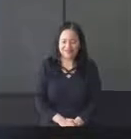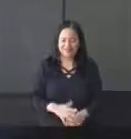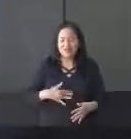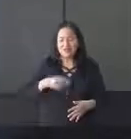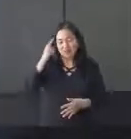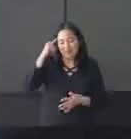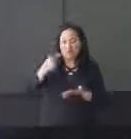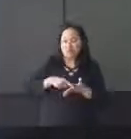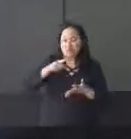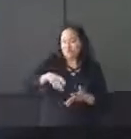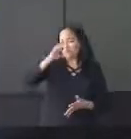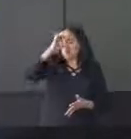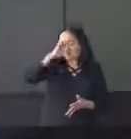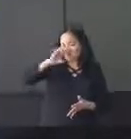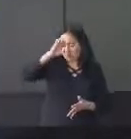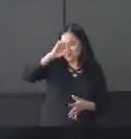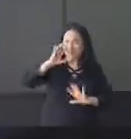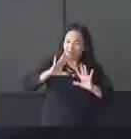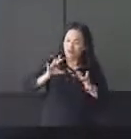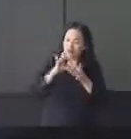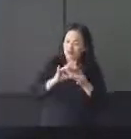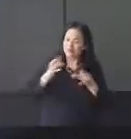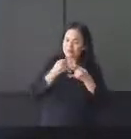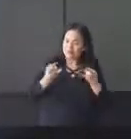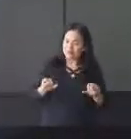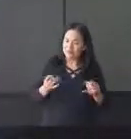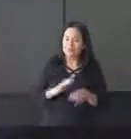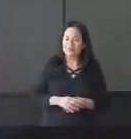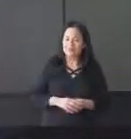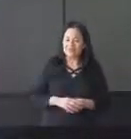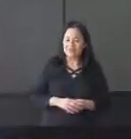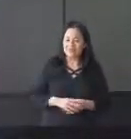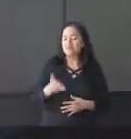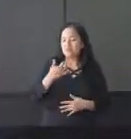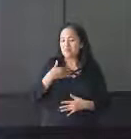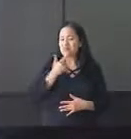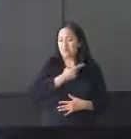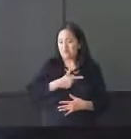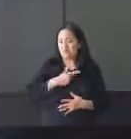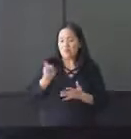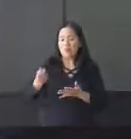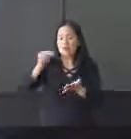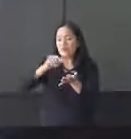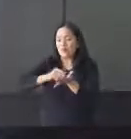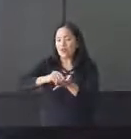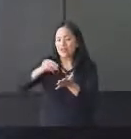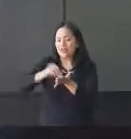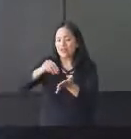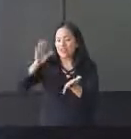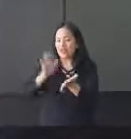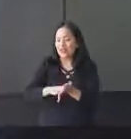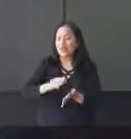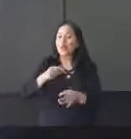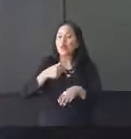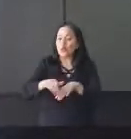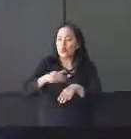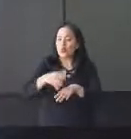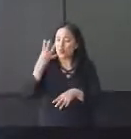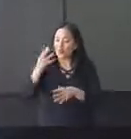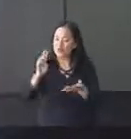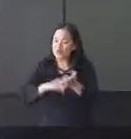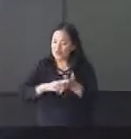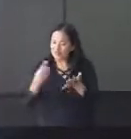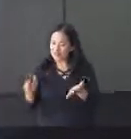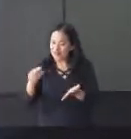in person and virtually. I think that your experience is incorporated in number 4 of our magazine of Cities